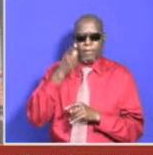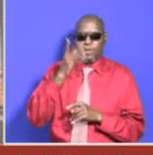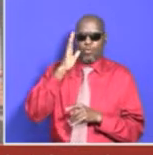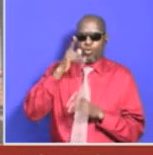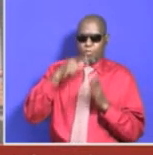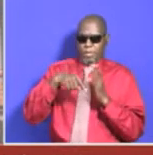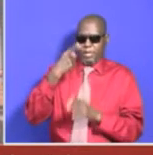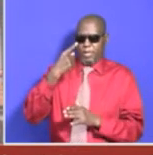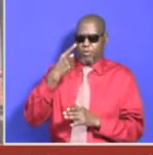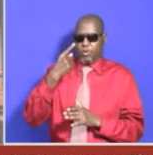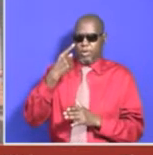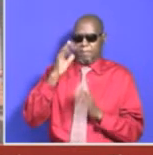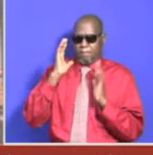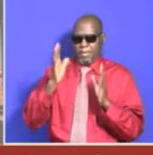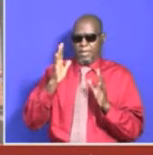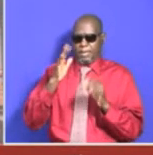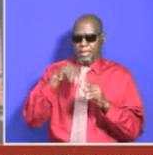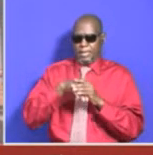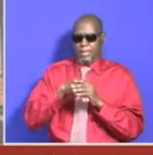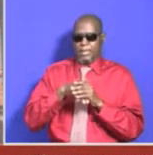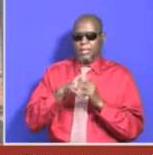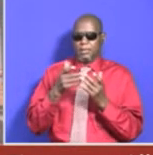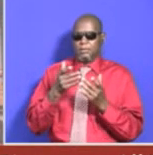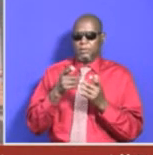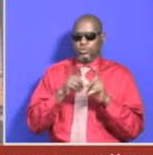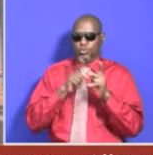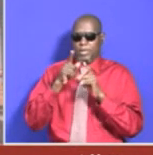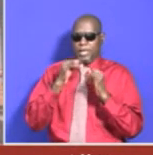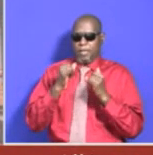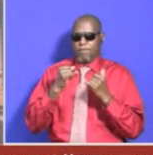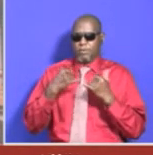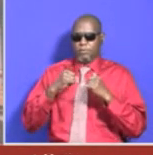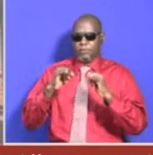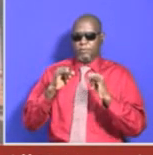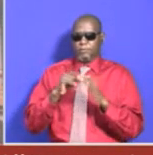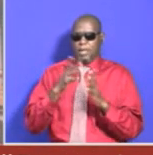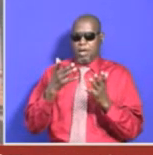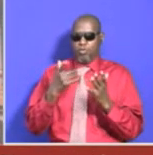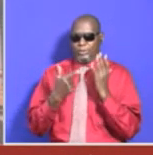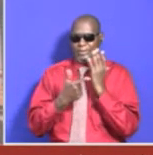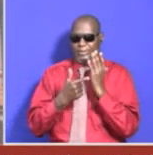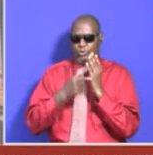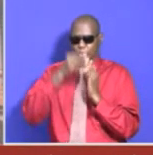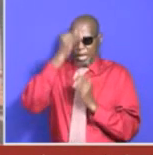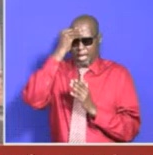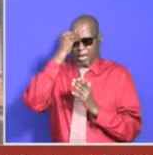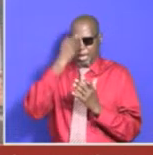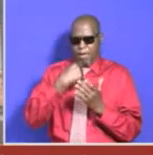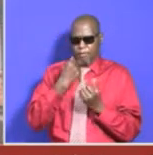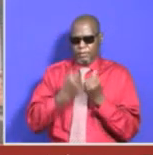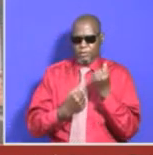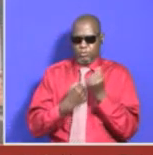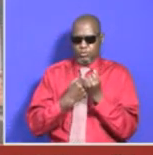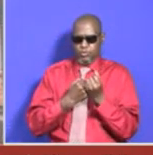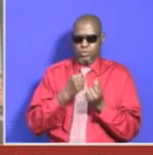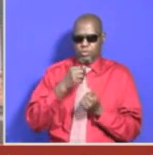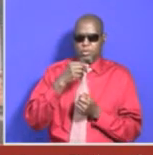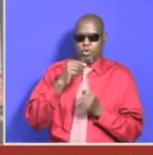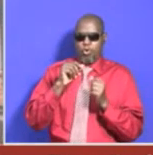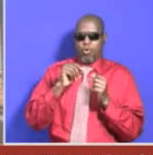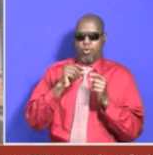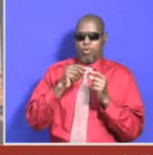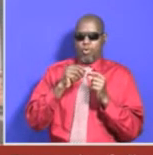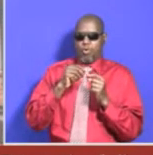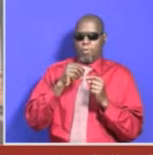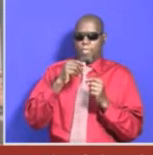industry if implemented, and the push for the digital learning has received a boost after the Longhorn Publishers and